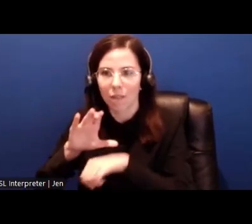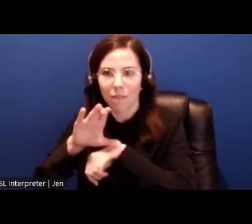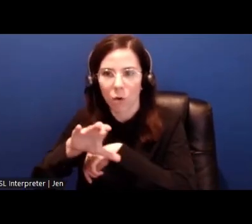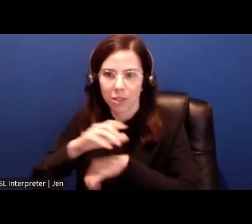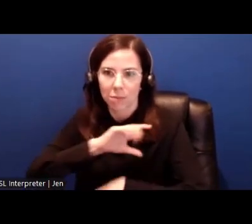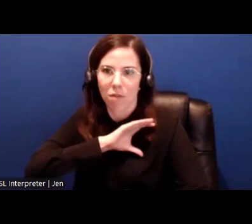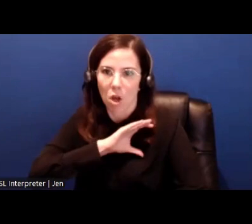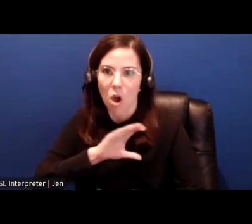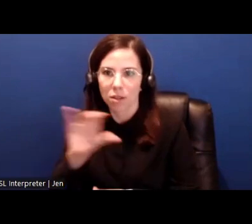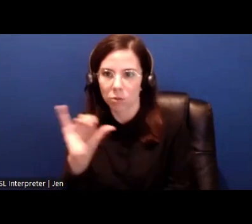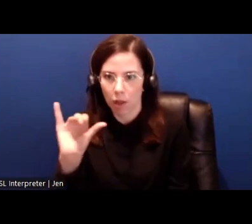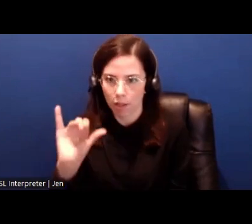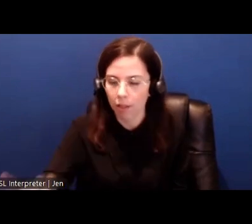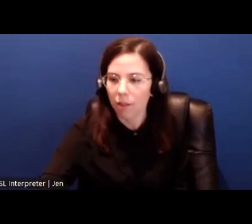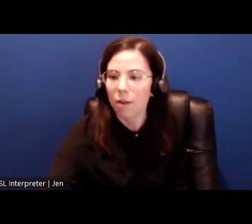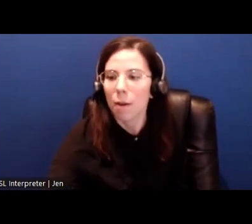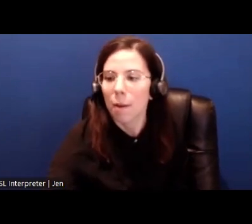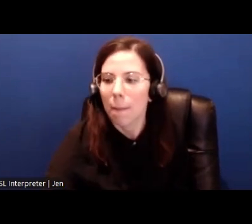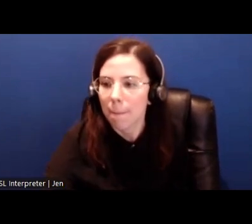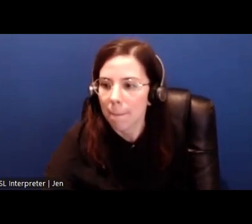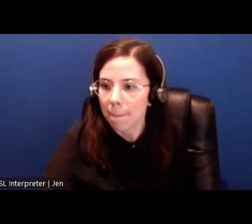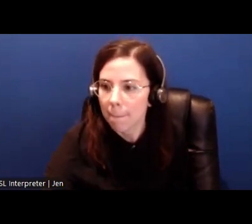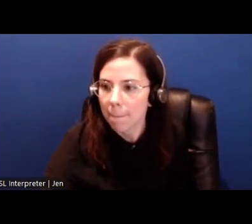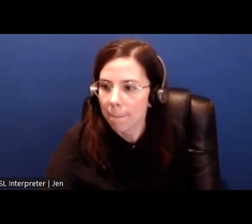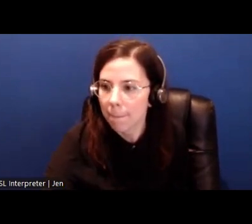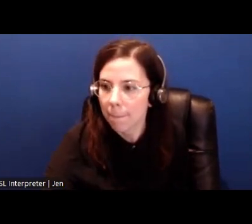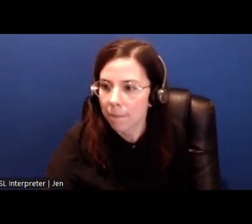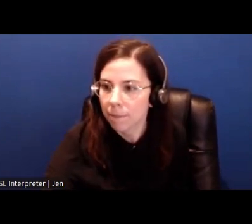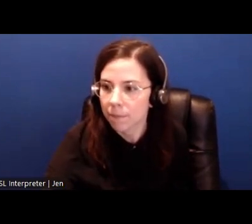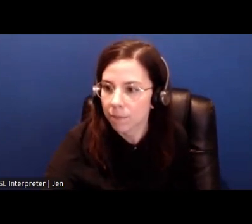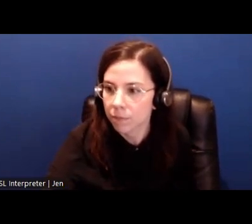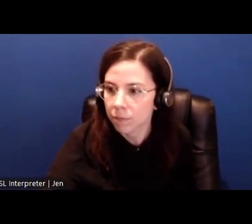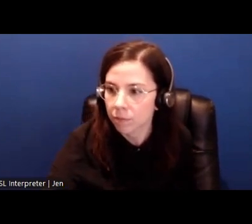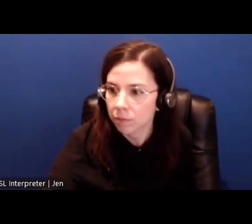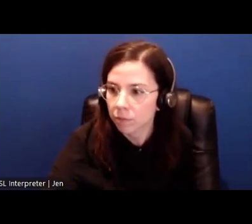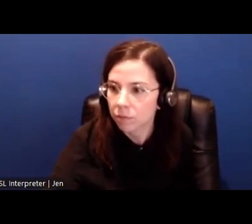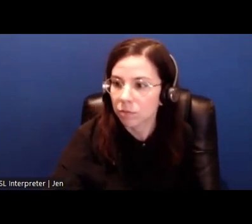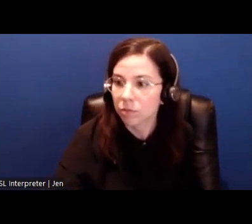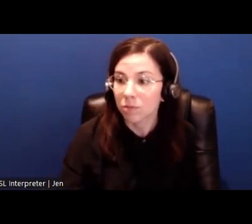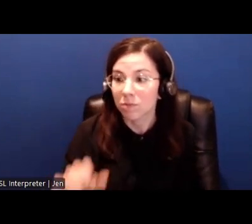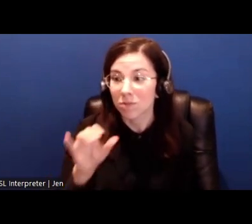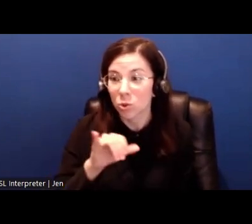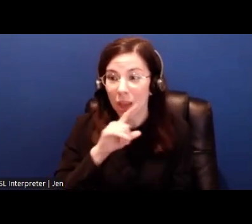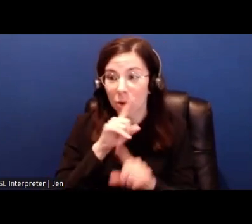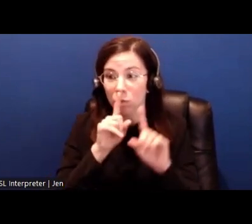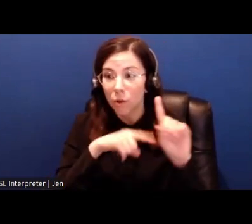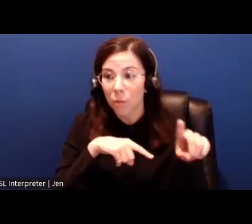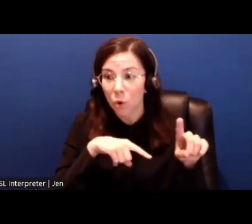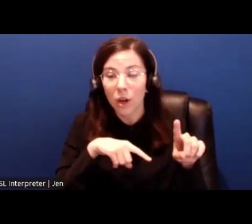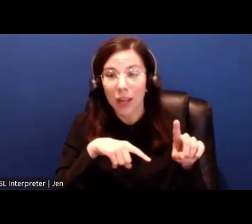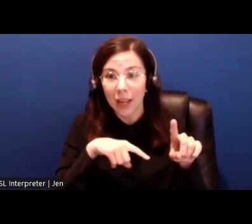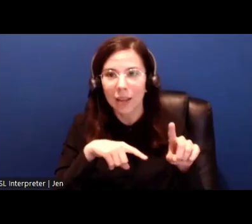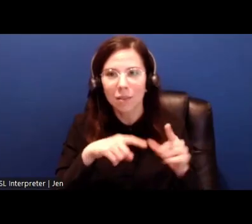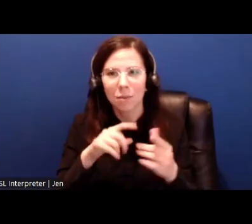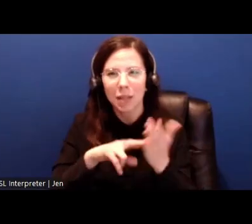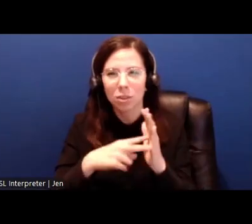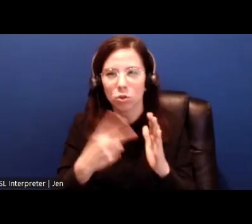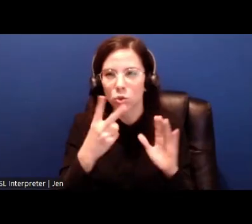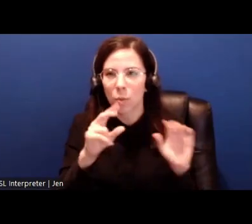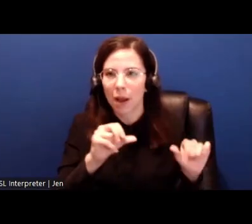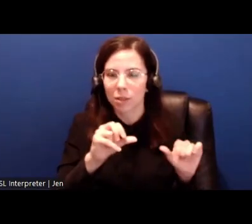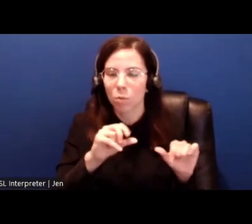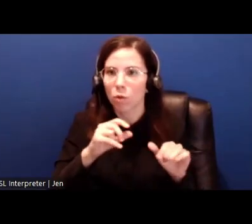that reporting creates two parallel systems for potential justice.